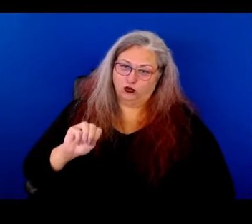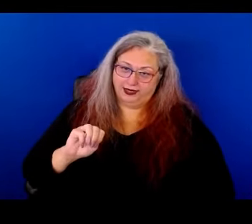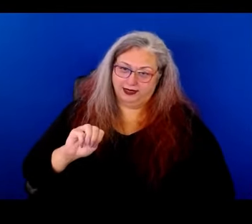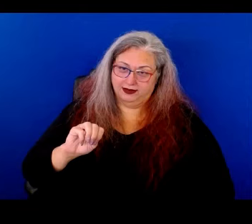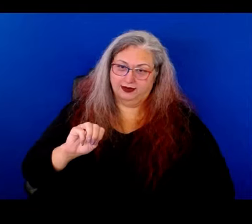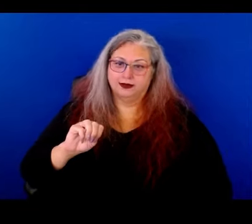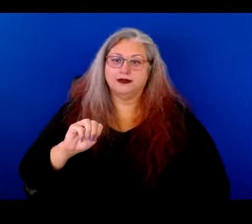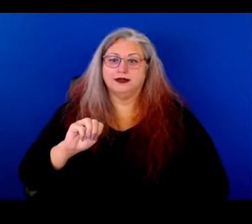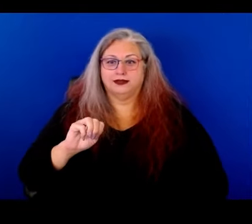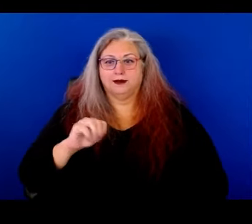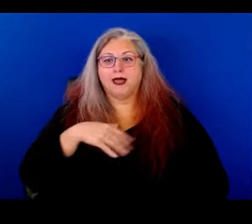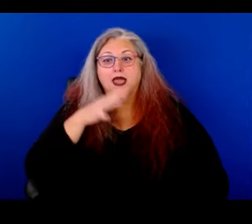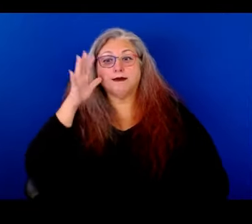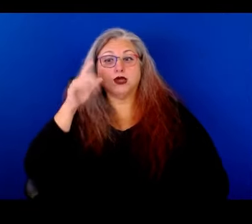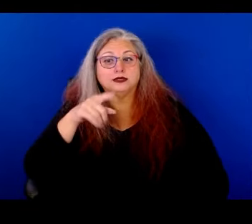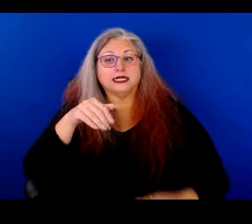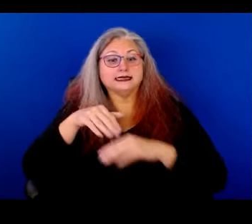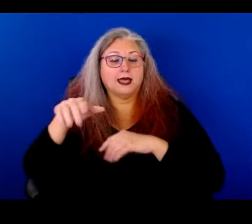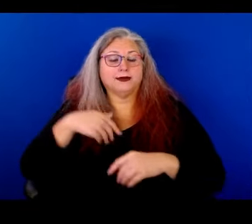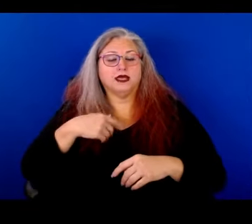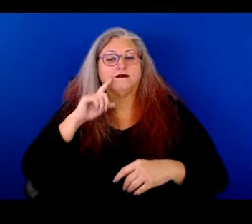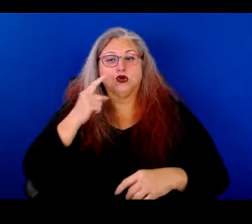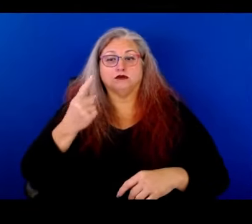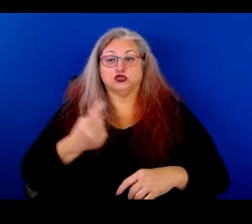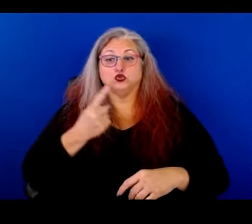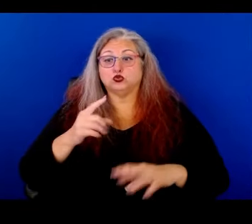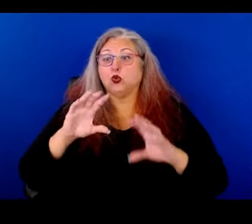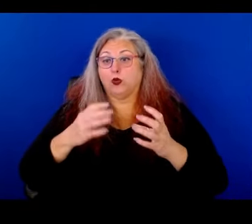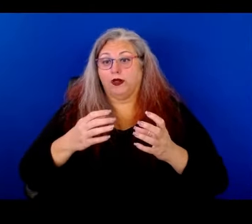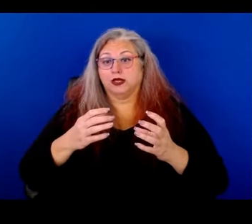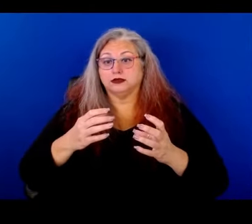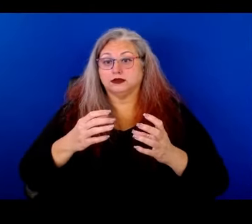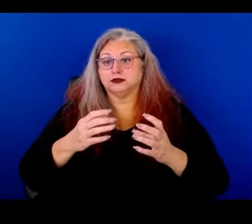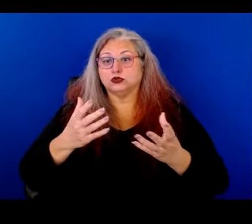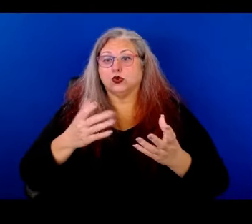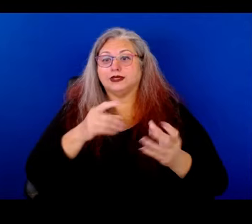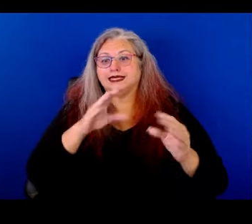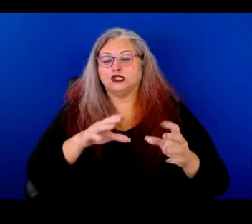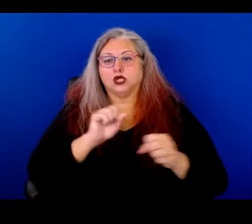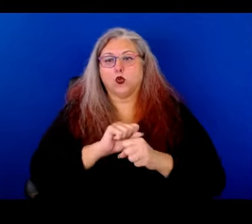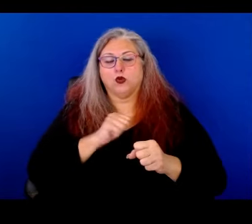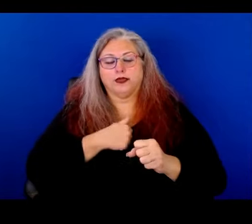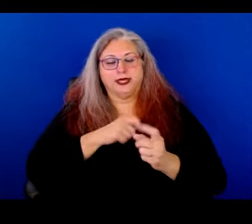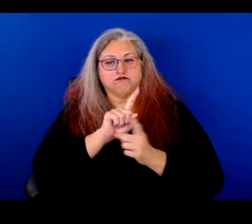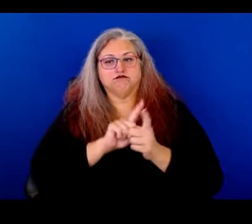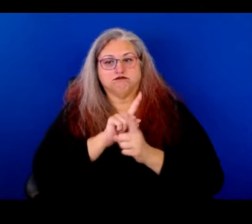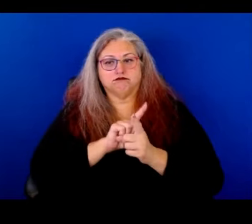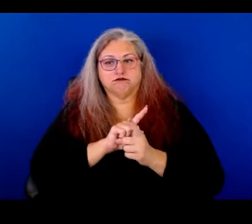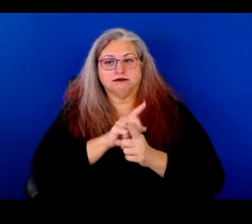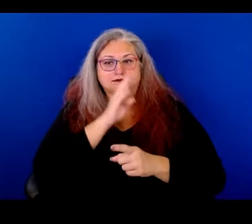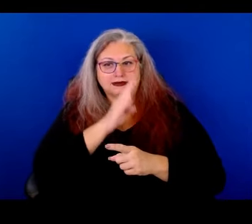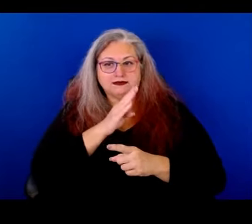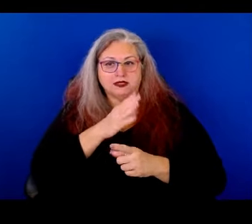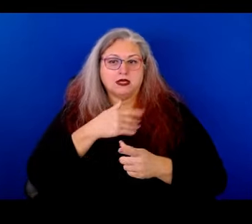media, and my parents sent me for solo classes so that the teacher could work with me